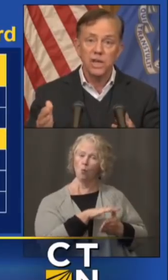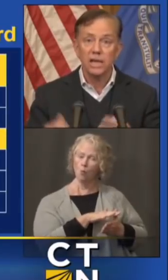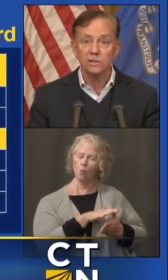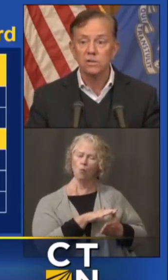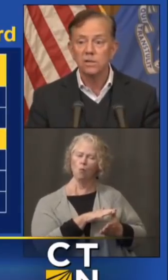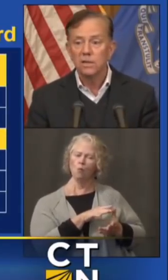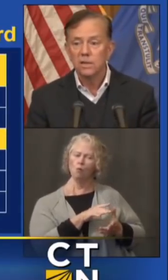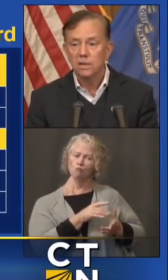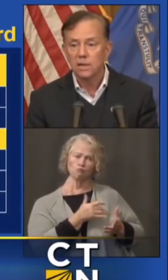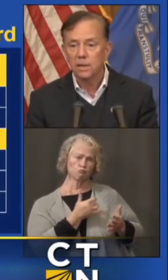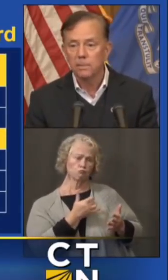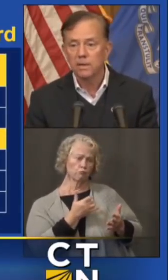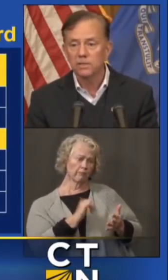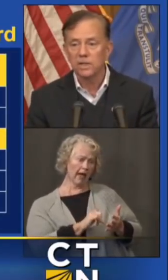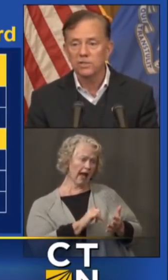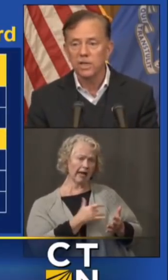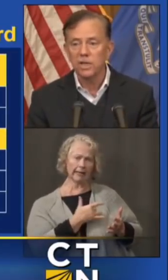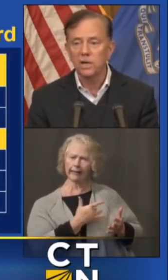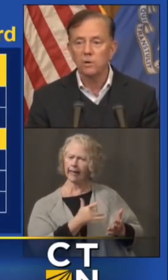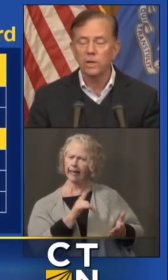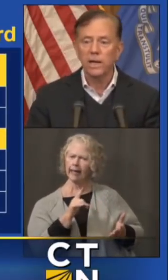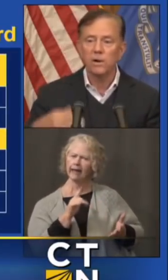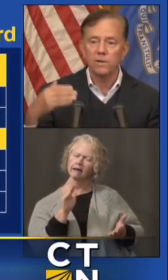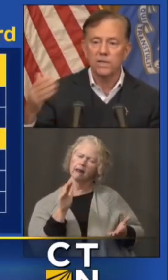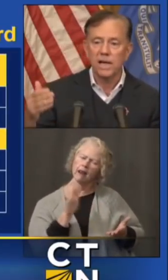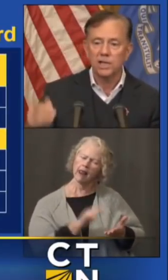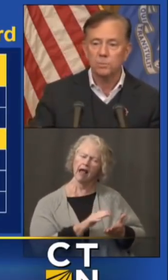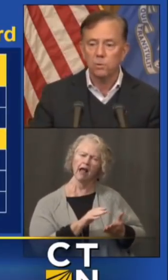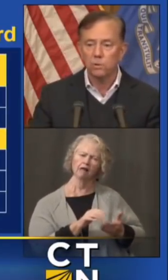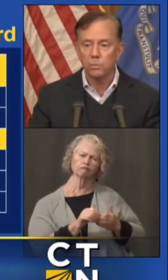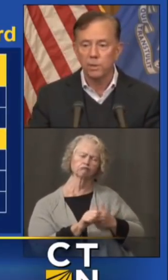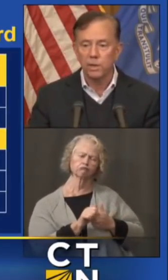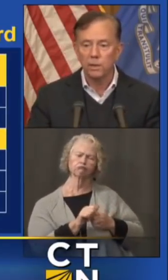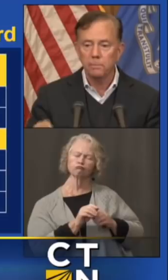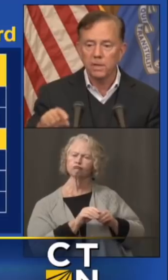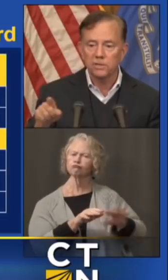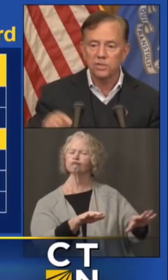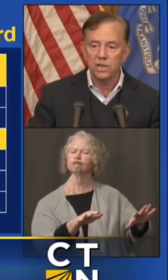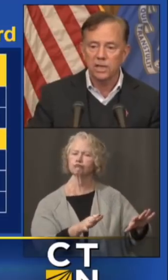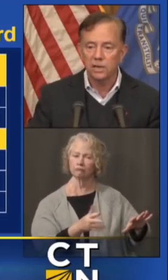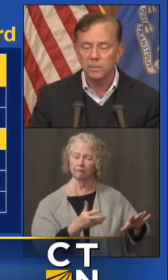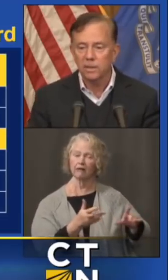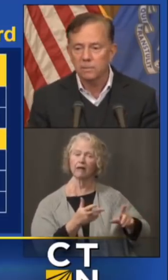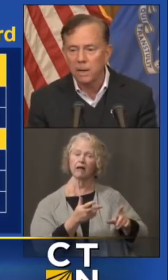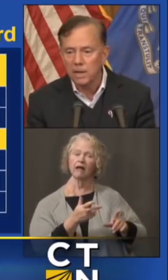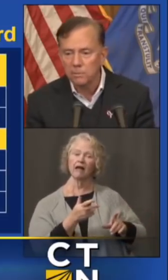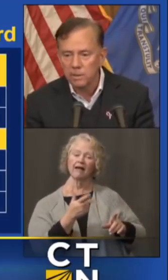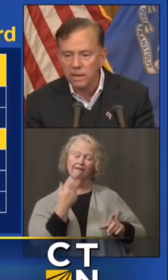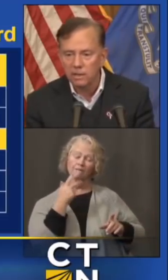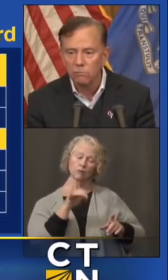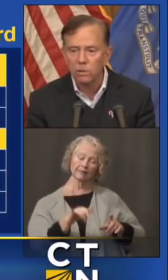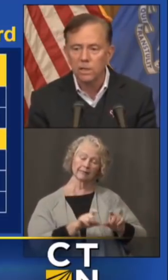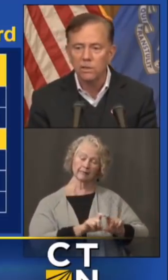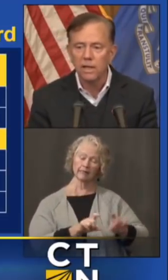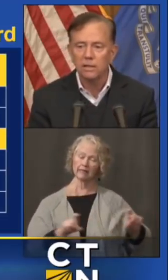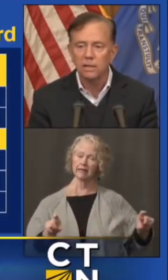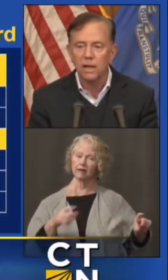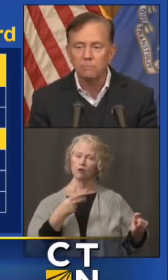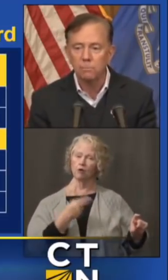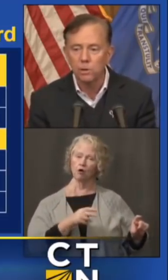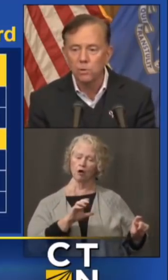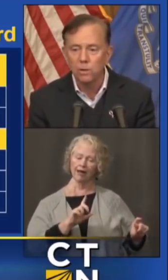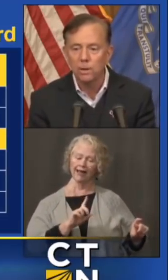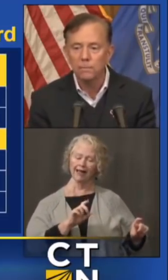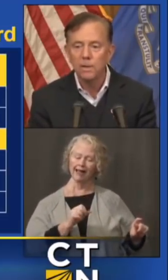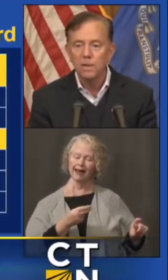least to date. As I see here, we now have a dashboard we're putting up. You can see at the bottom in that really thin